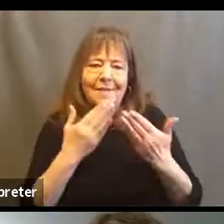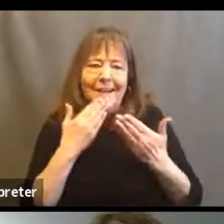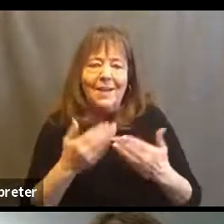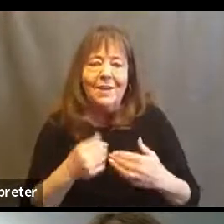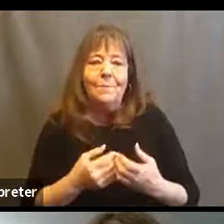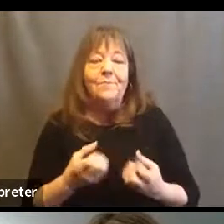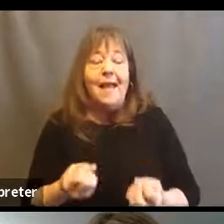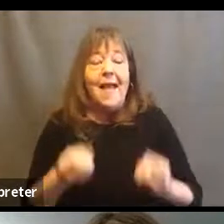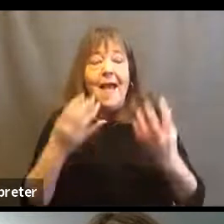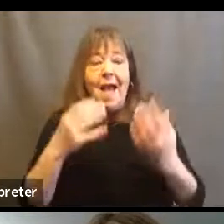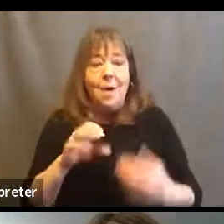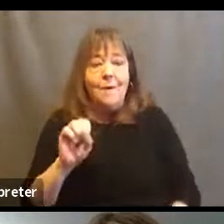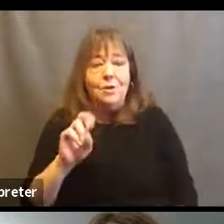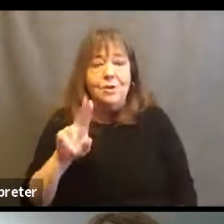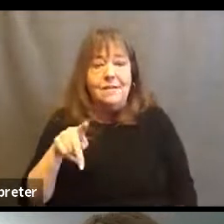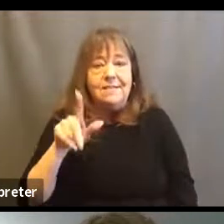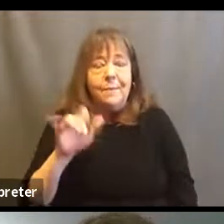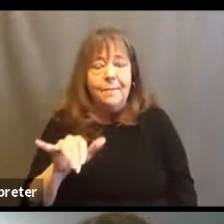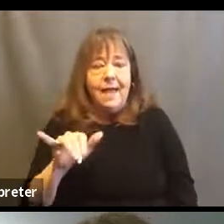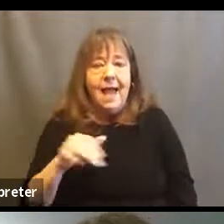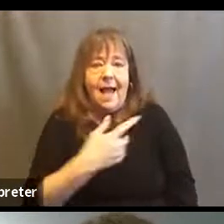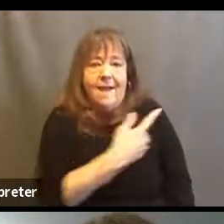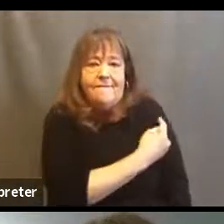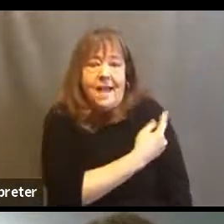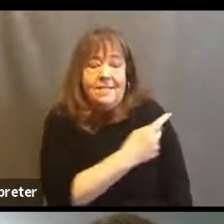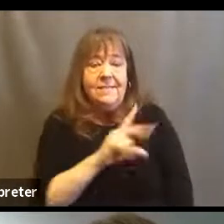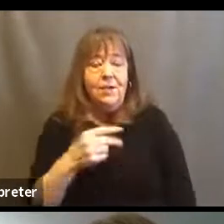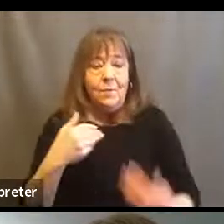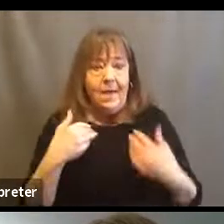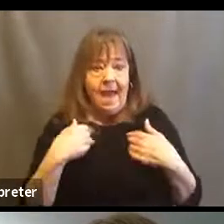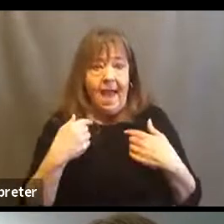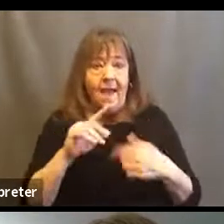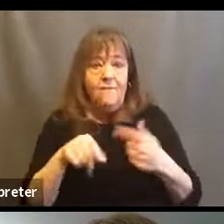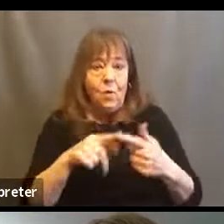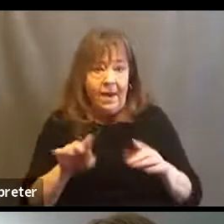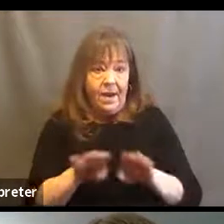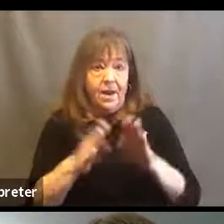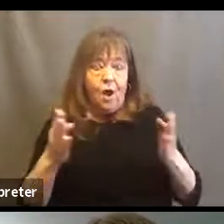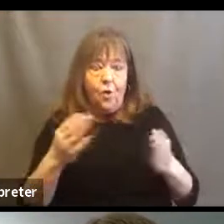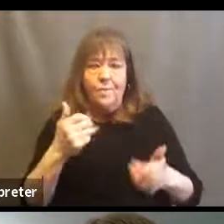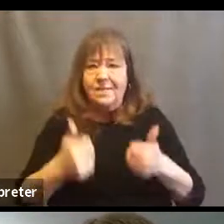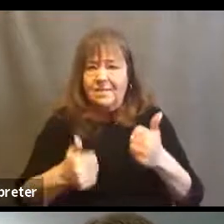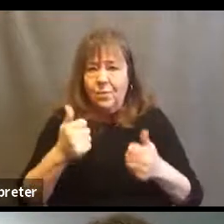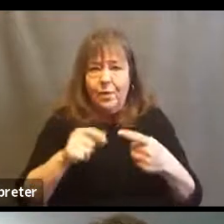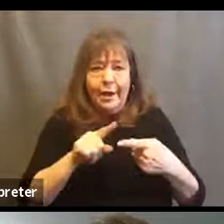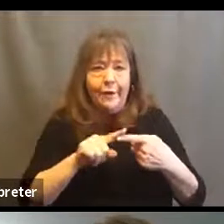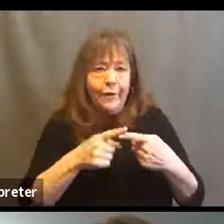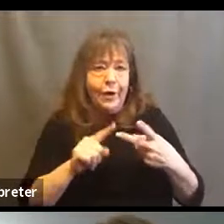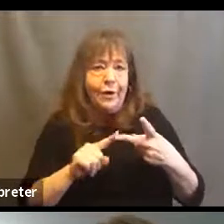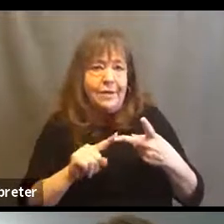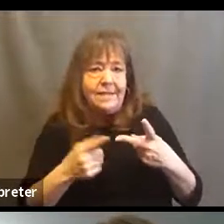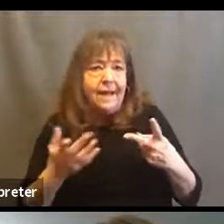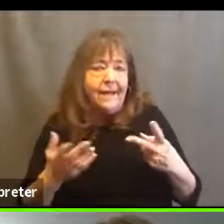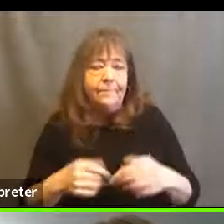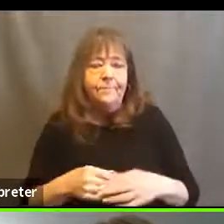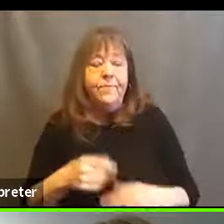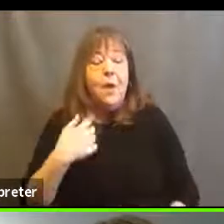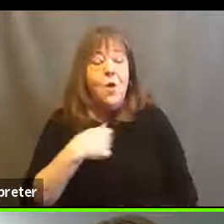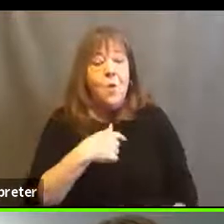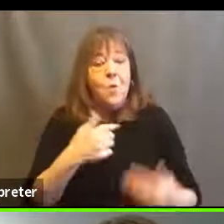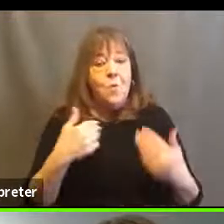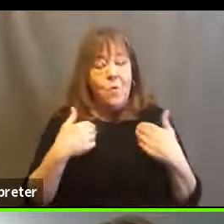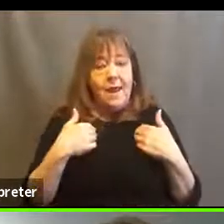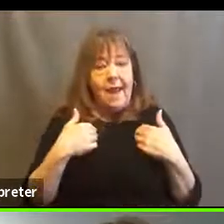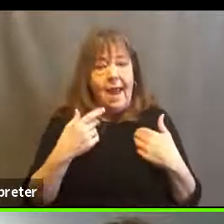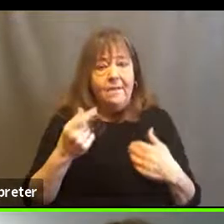much supply of vaccine will the city clinic have when it reopens, and which doses will those be? So we have just